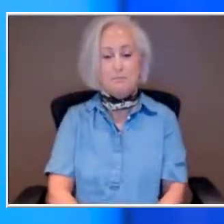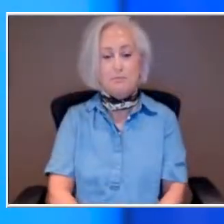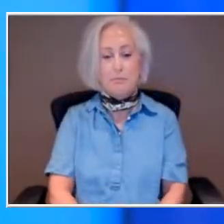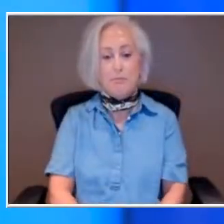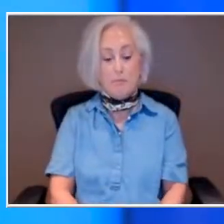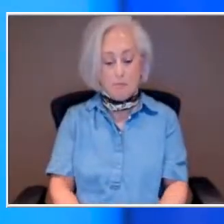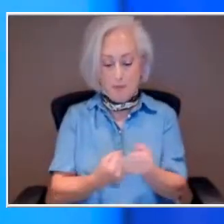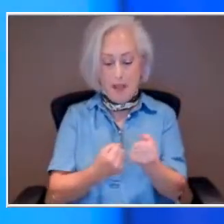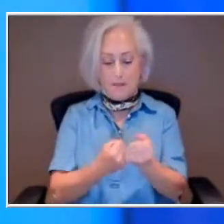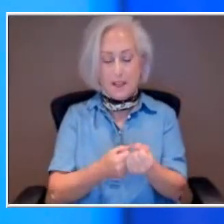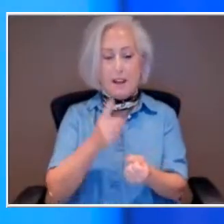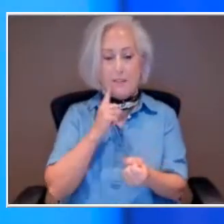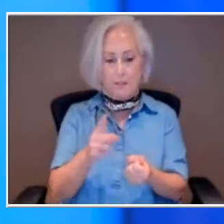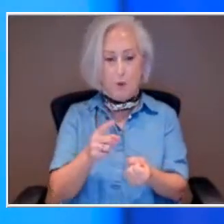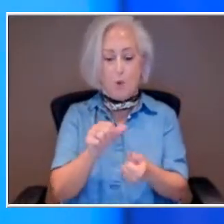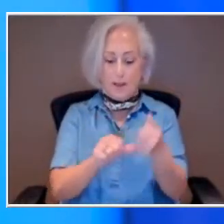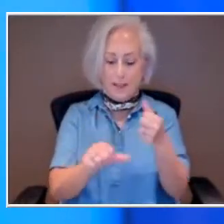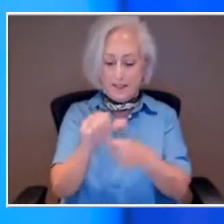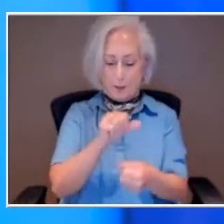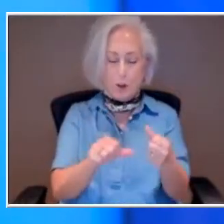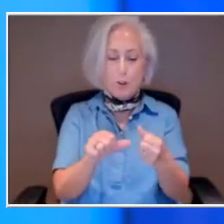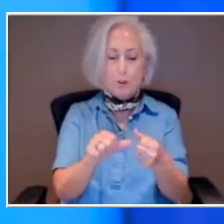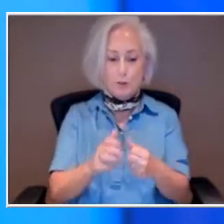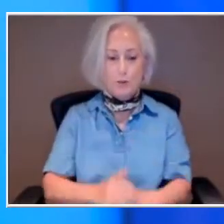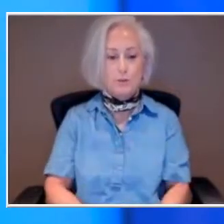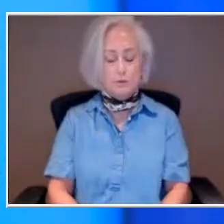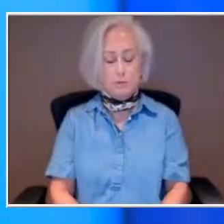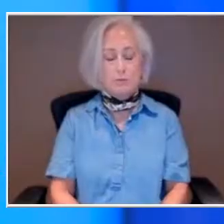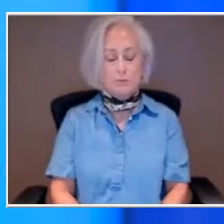one another as well. And